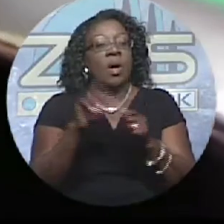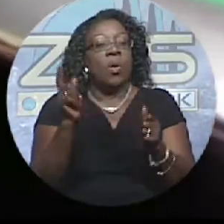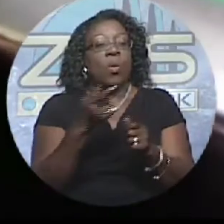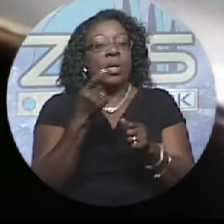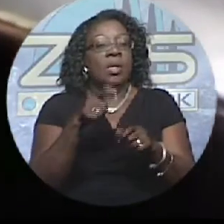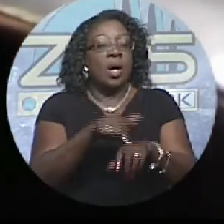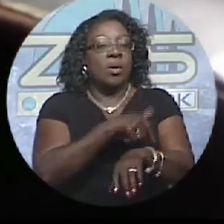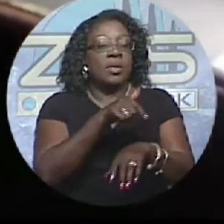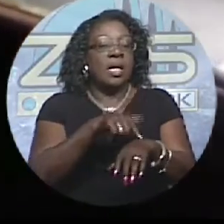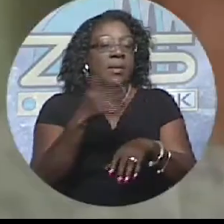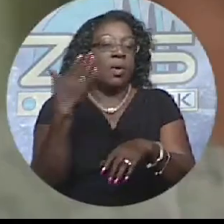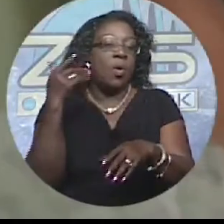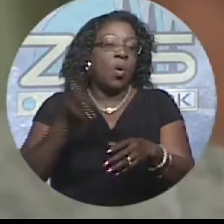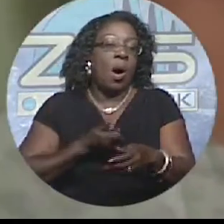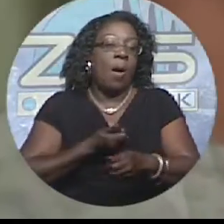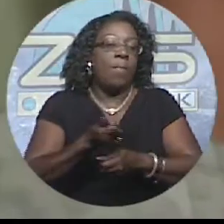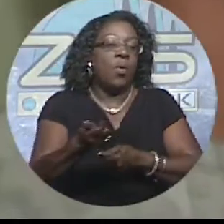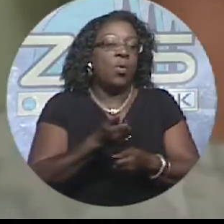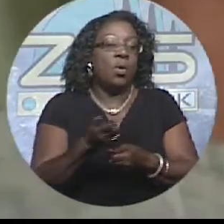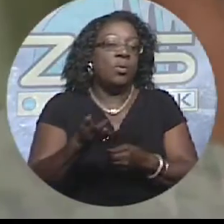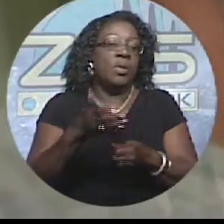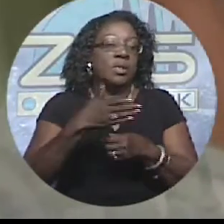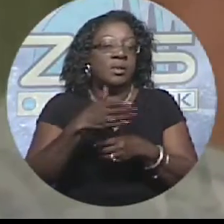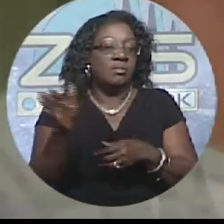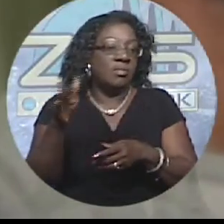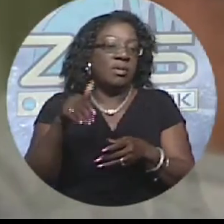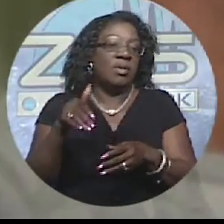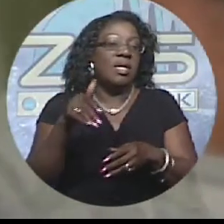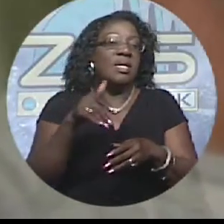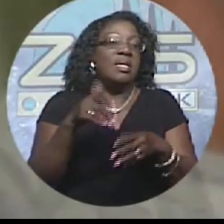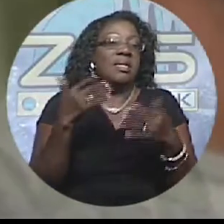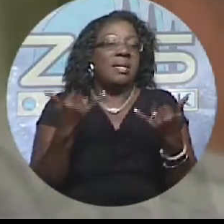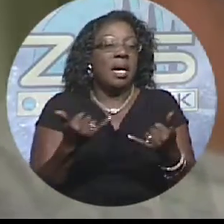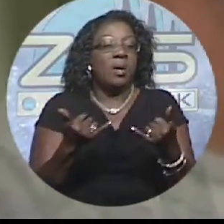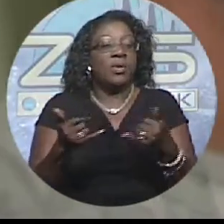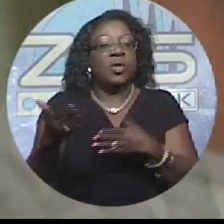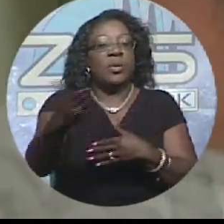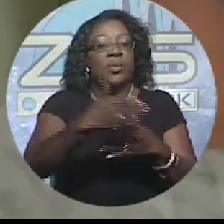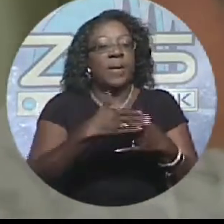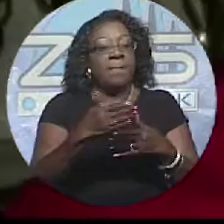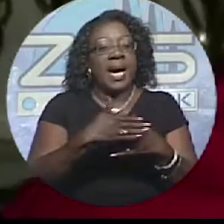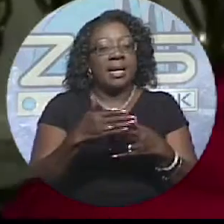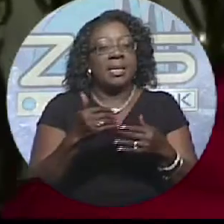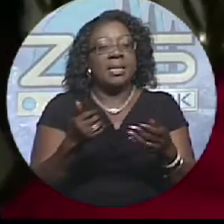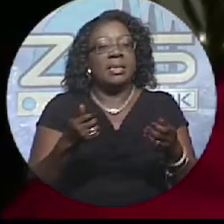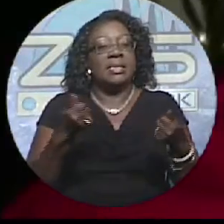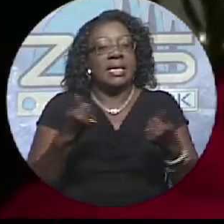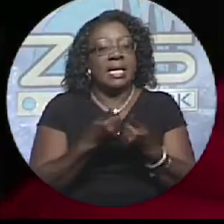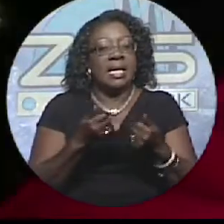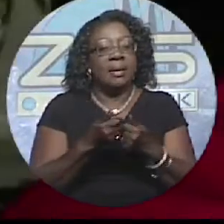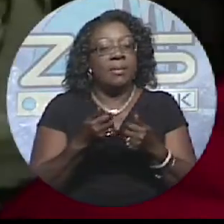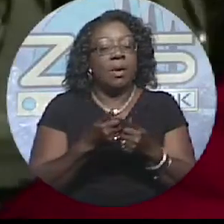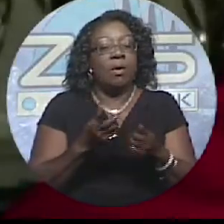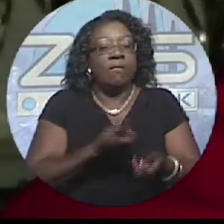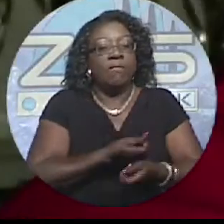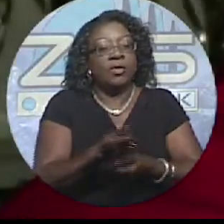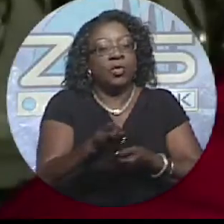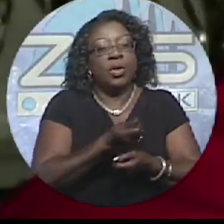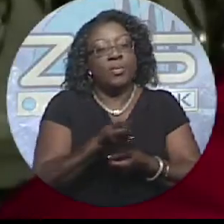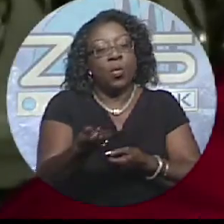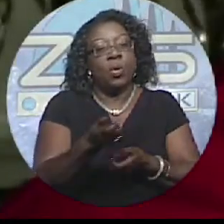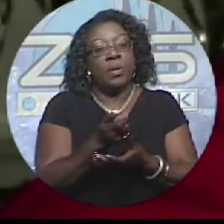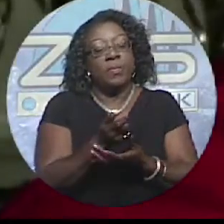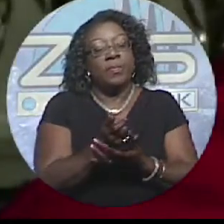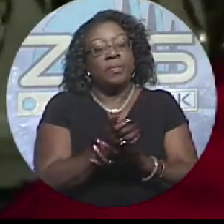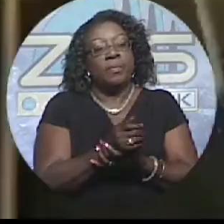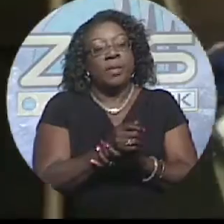ago, pool was ramping. Now is on the downhill, and hopefully this will do it again for us. I think we need to try and move towards the federation. So